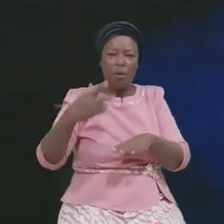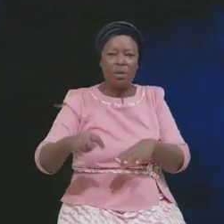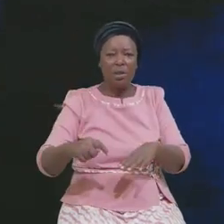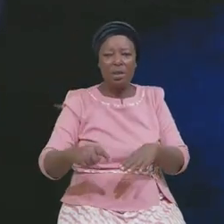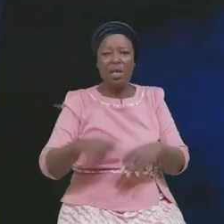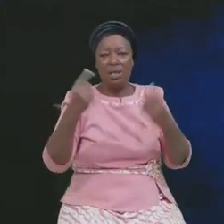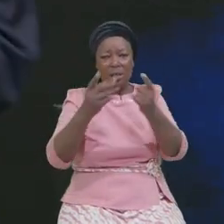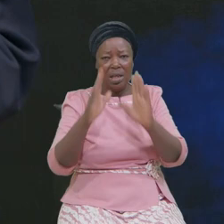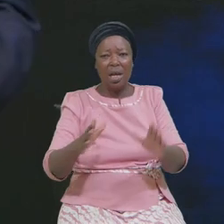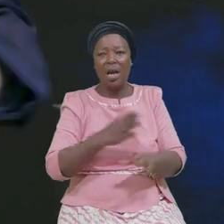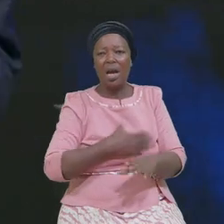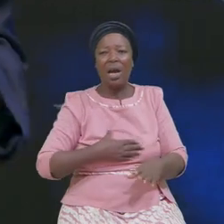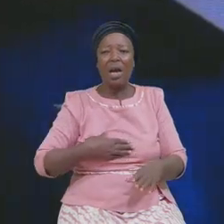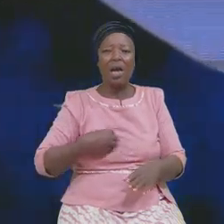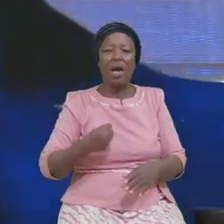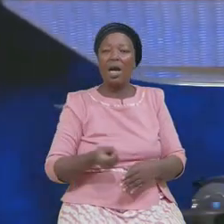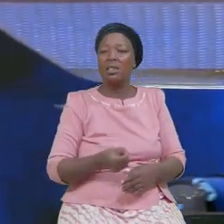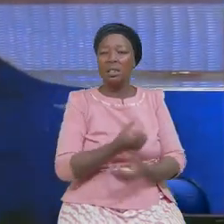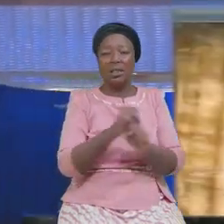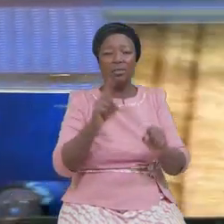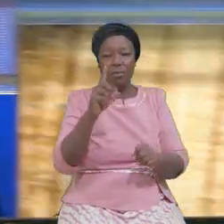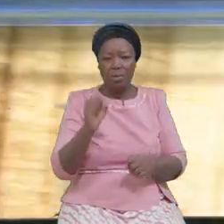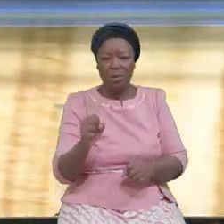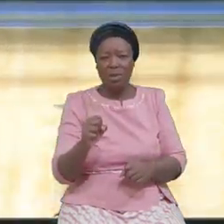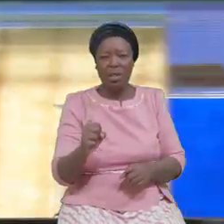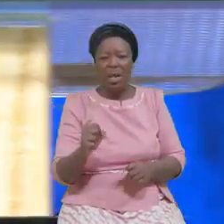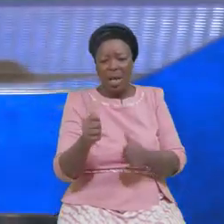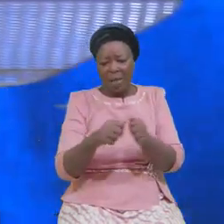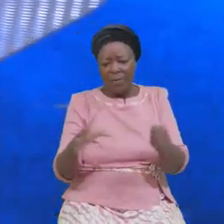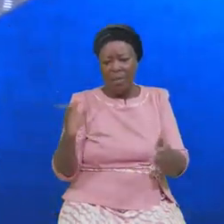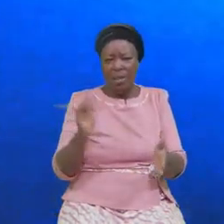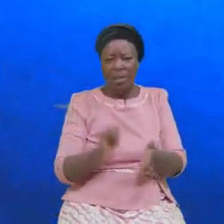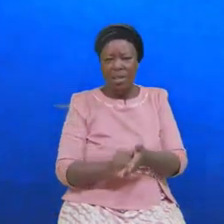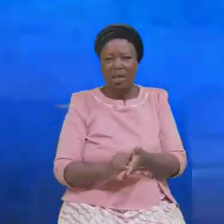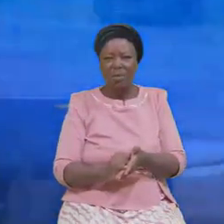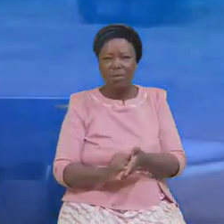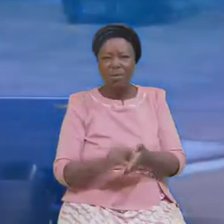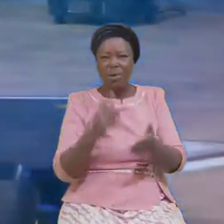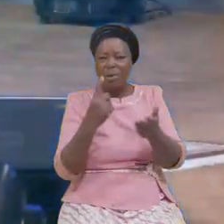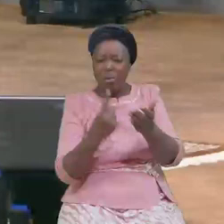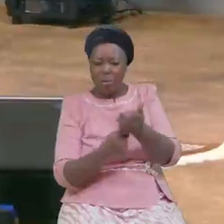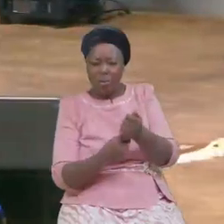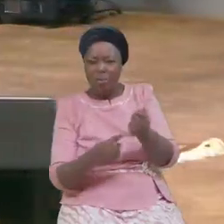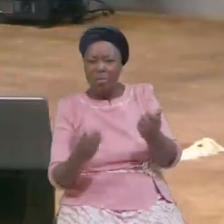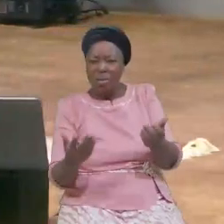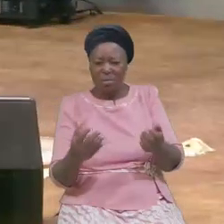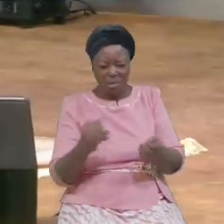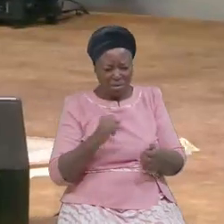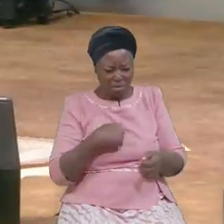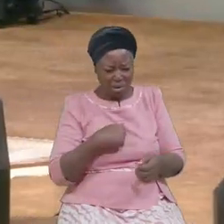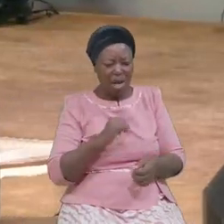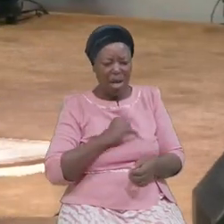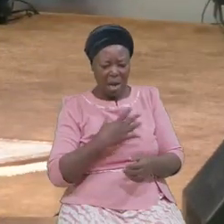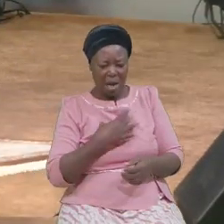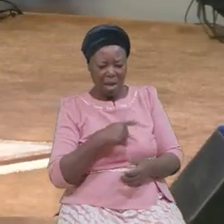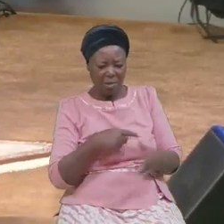the just and the unjust. Everything that holds this partial thing. I like that, I